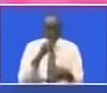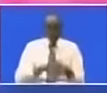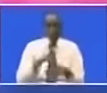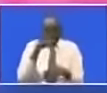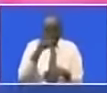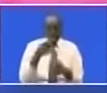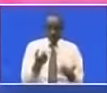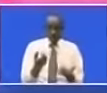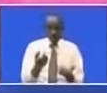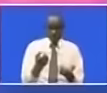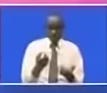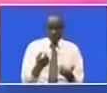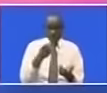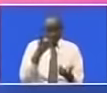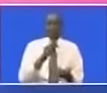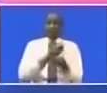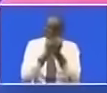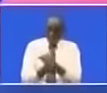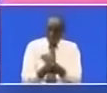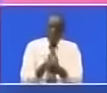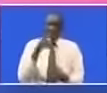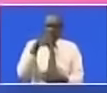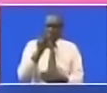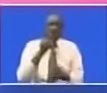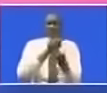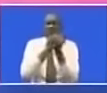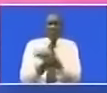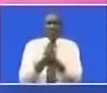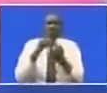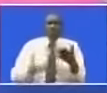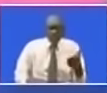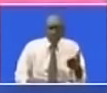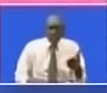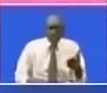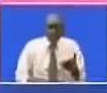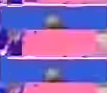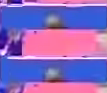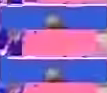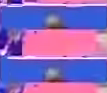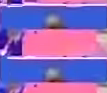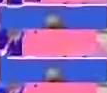do you know how to do mabadiliko? This is what you're saying in terms of the mabadiliko, Mheshimiwa. Tell us, what mabadiliko is it that you're talking about?